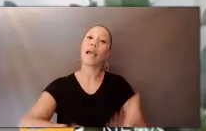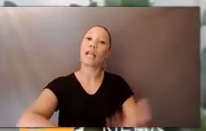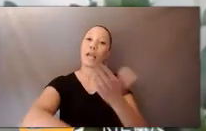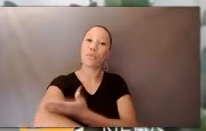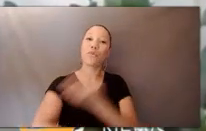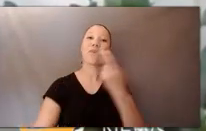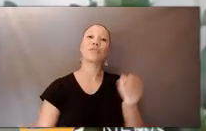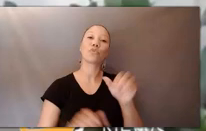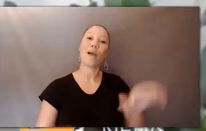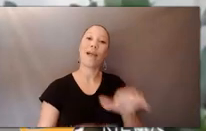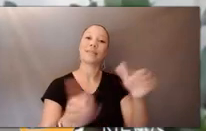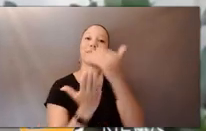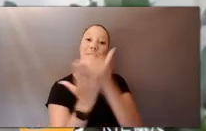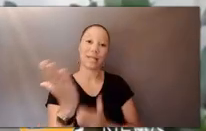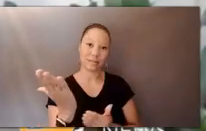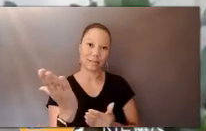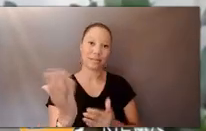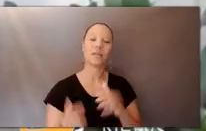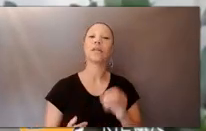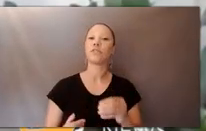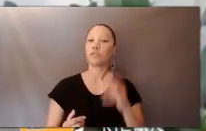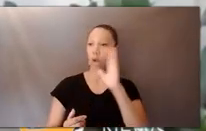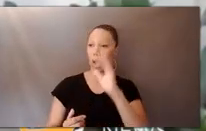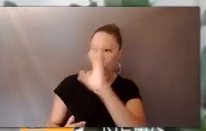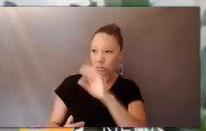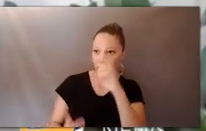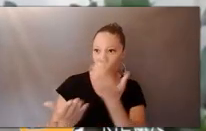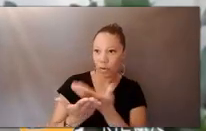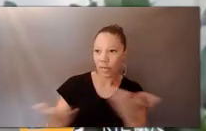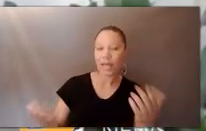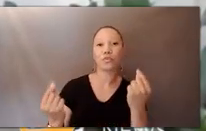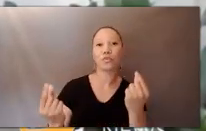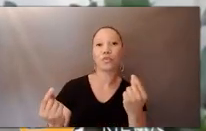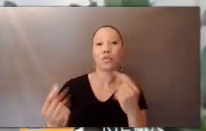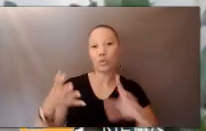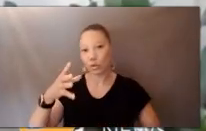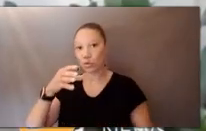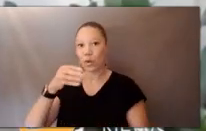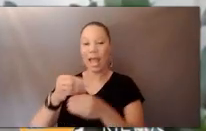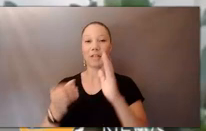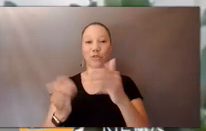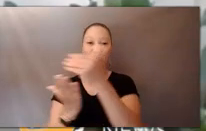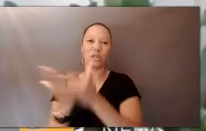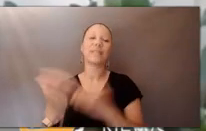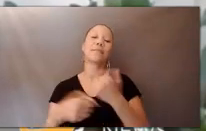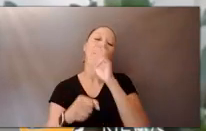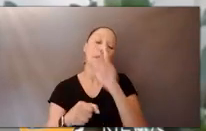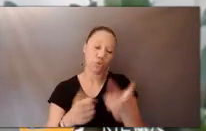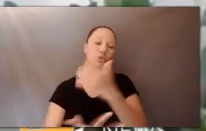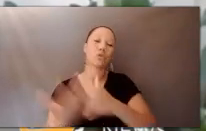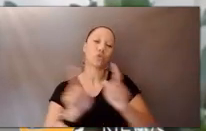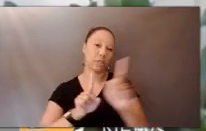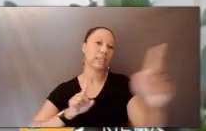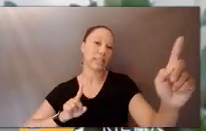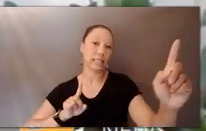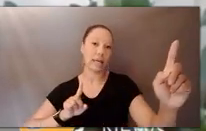high school activity list. So I would start finding things that you can do online with social distancing, of course, that can make you stand